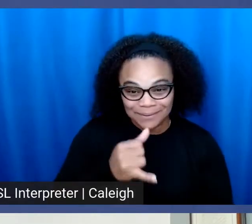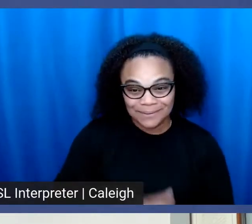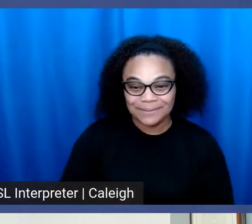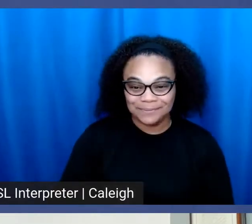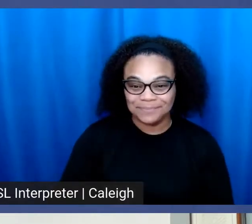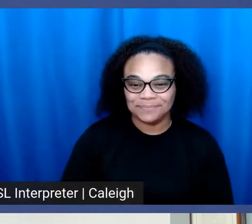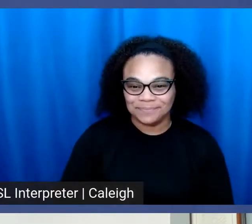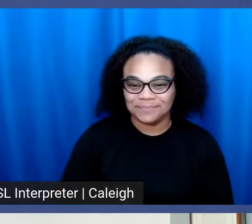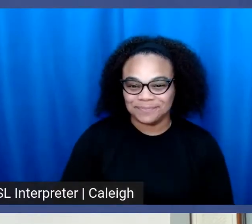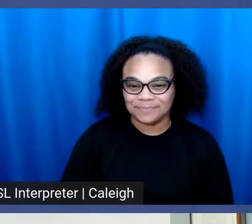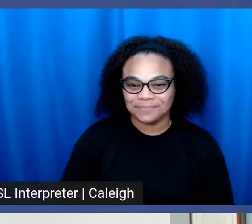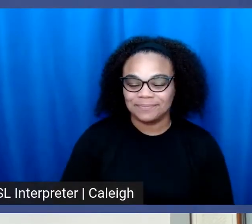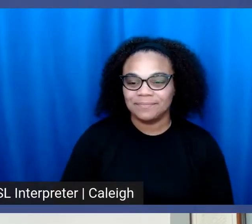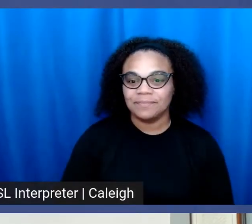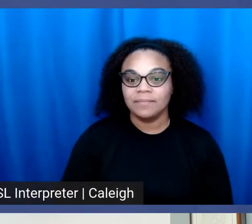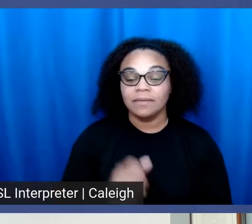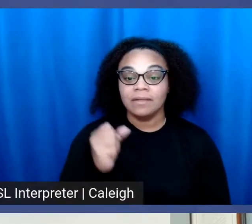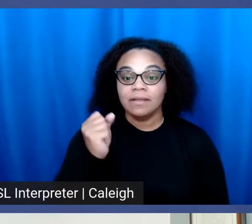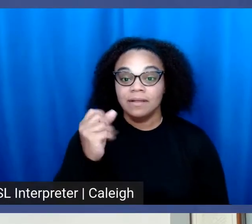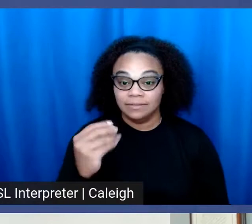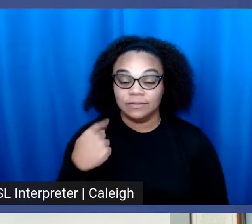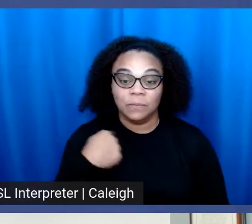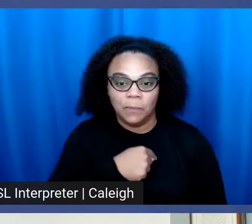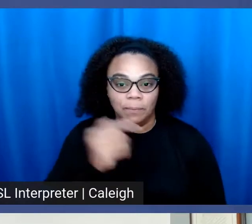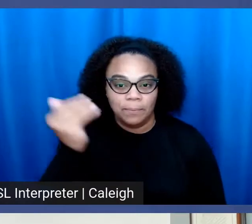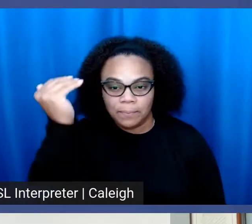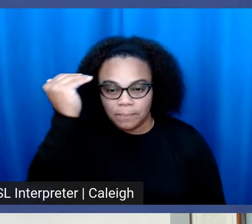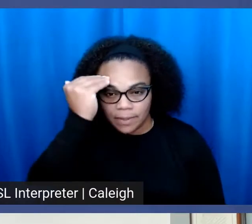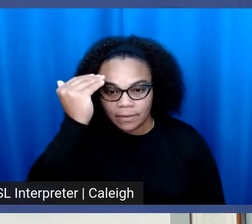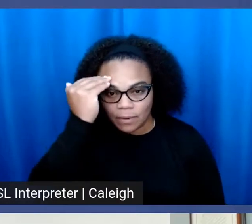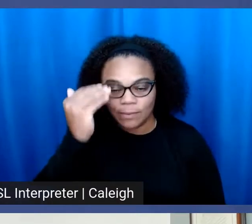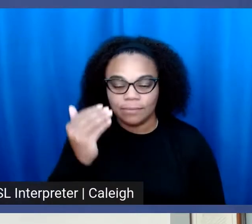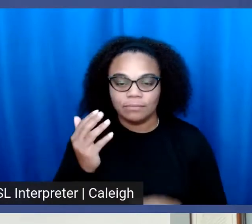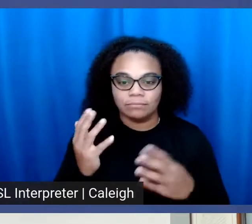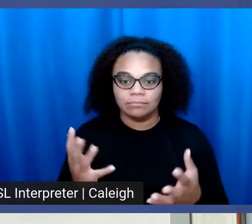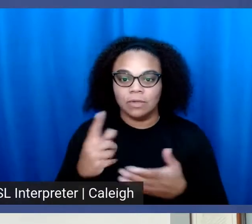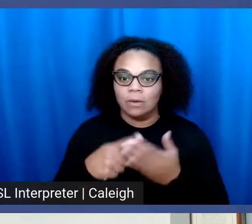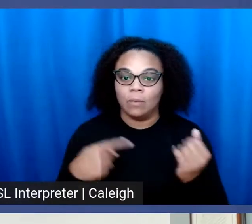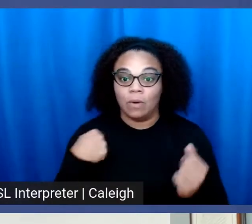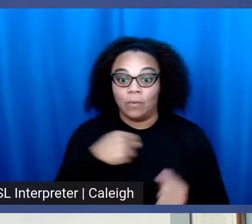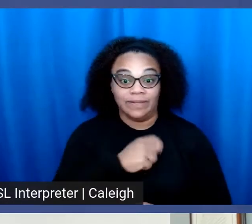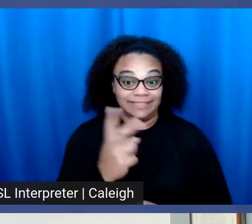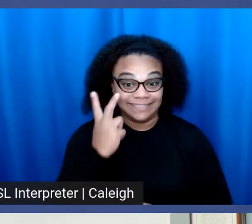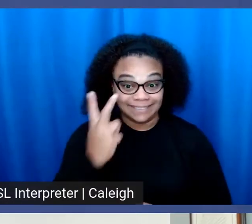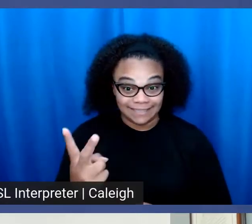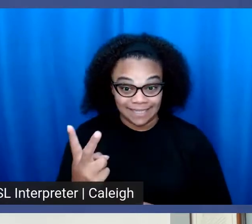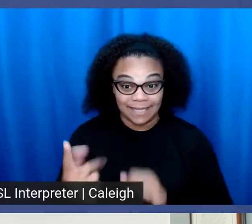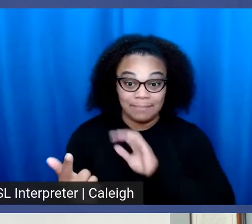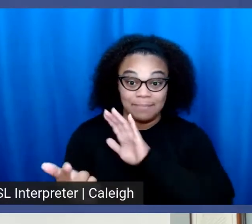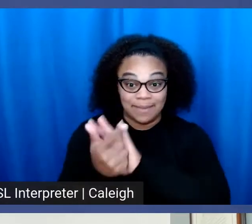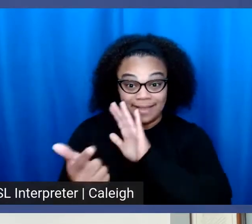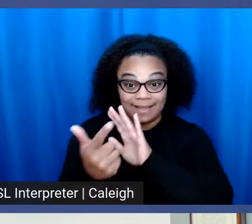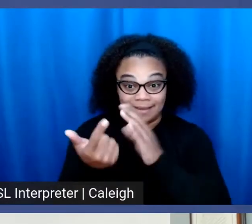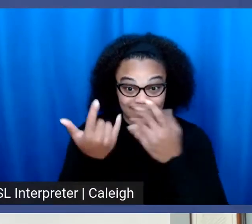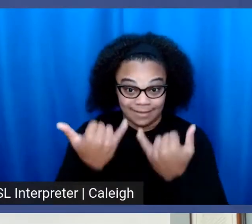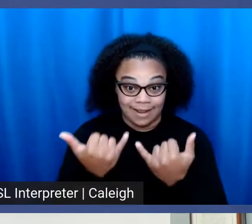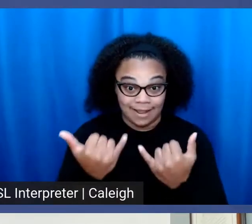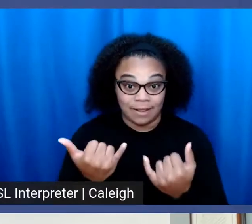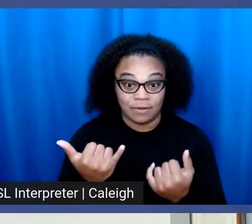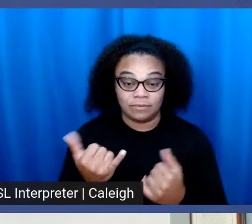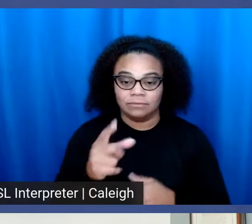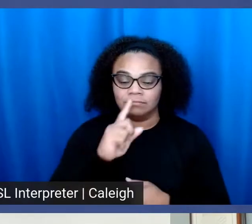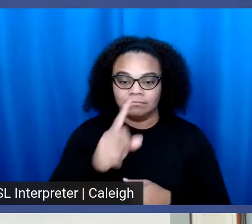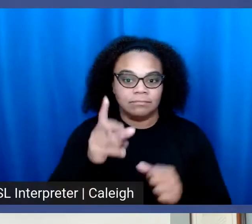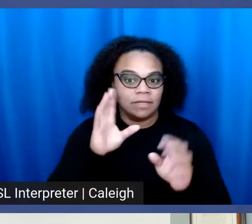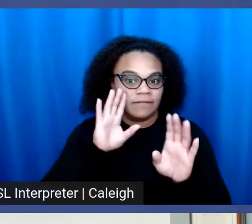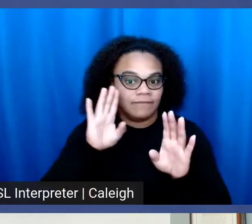Well, so we know that what we're seeing banned focuses heavily on,